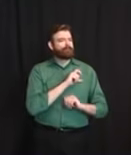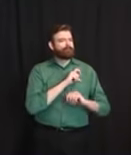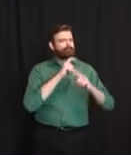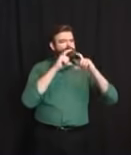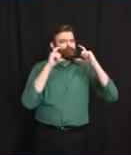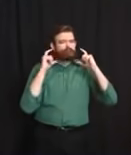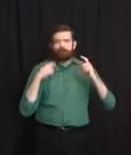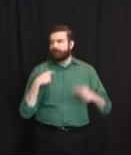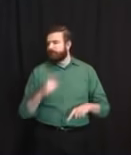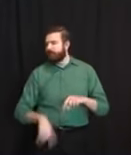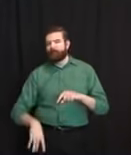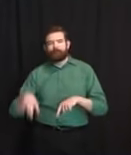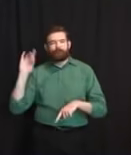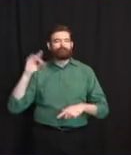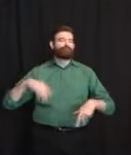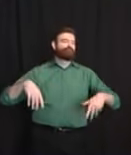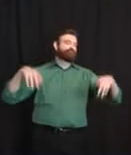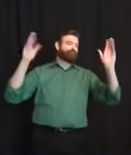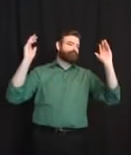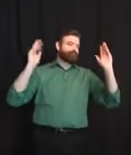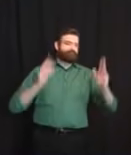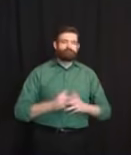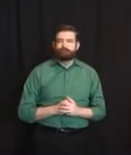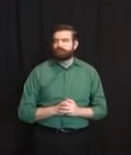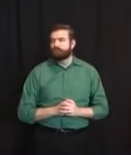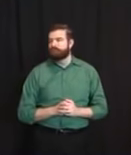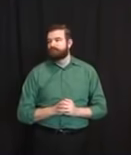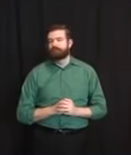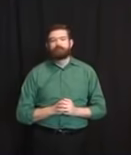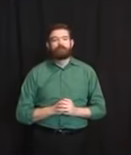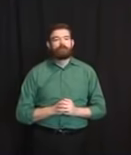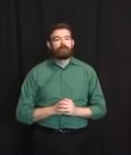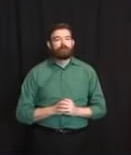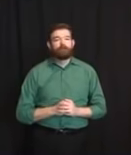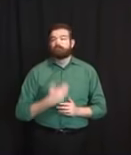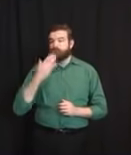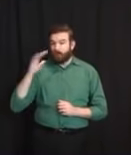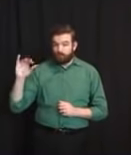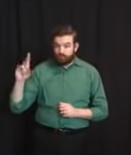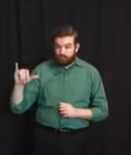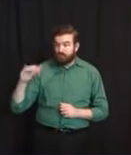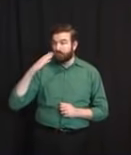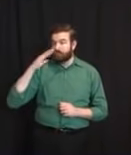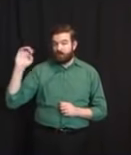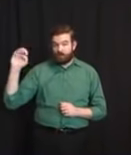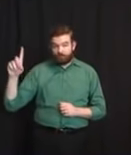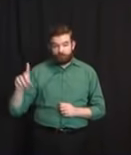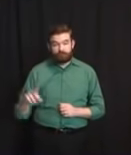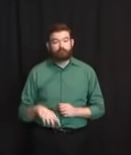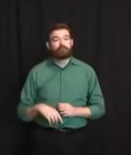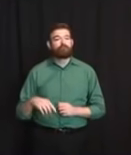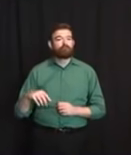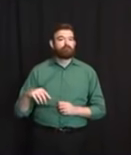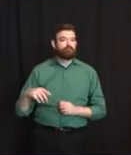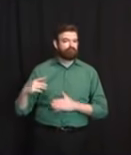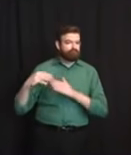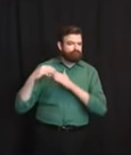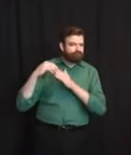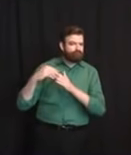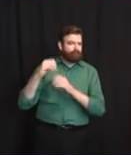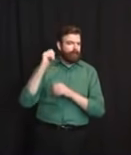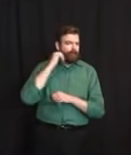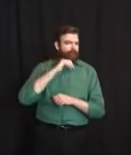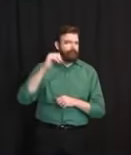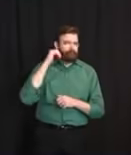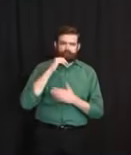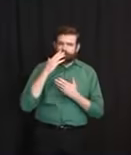want to, first of all, thank Judy and Ed for your leadership, not just today, but every day. Pat, likewise to